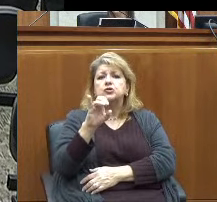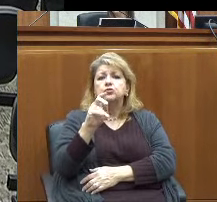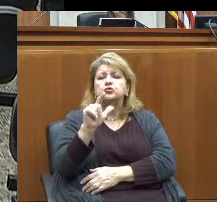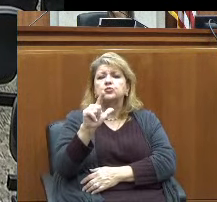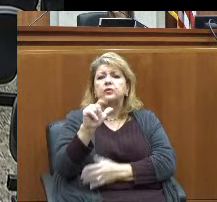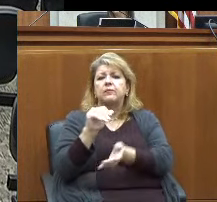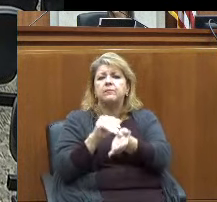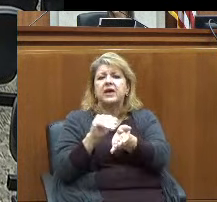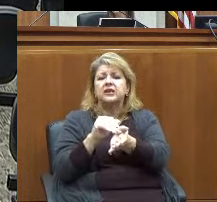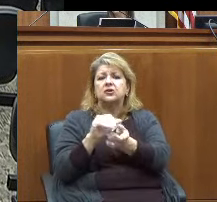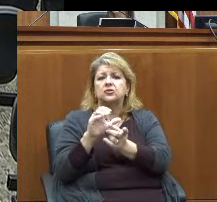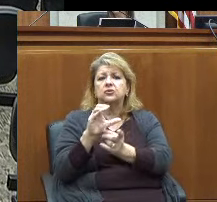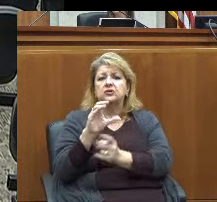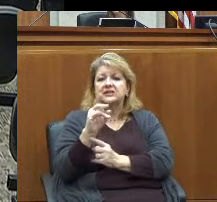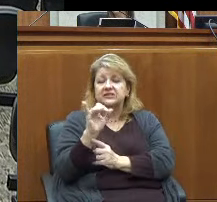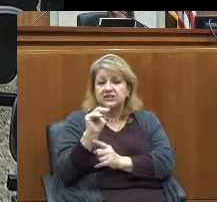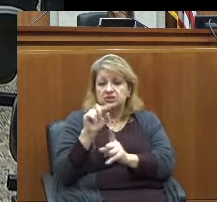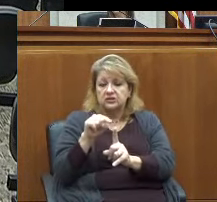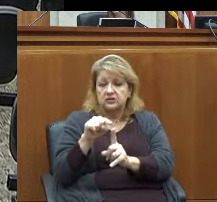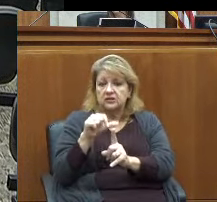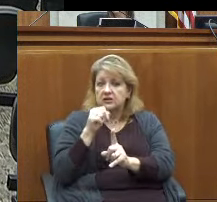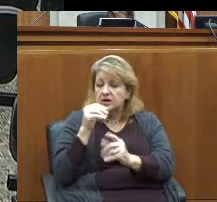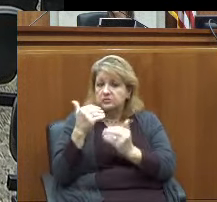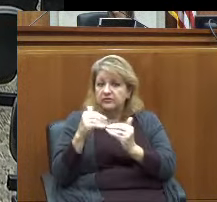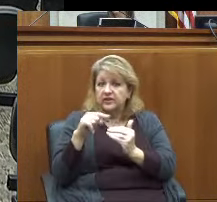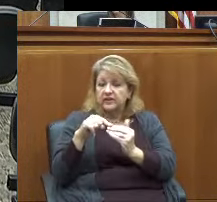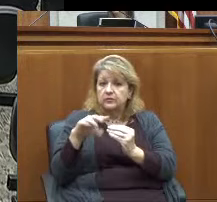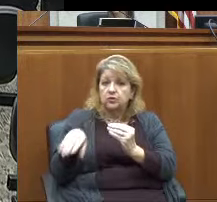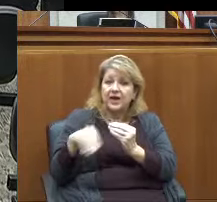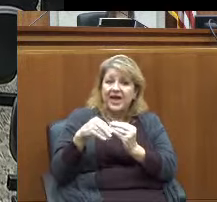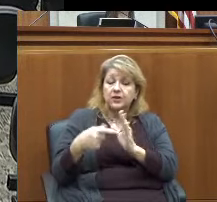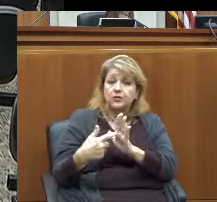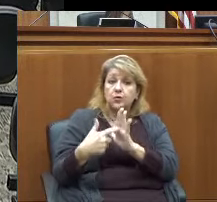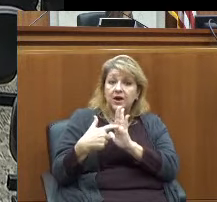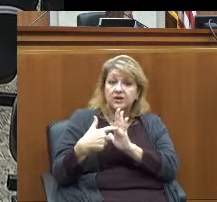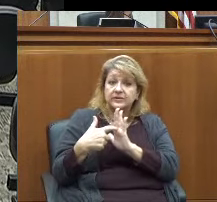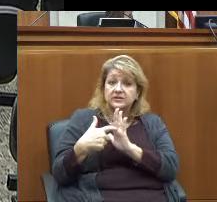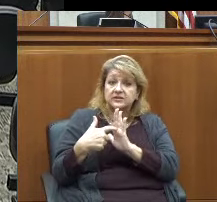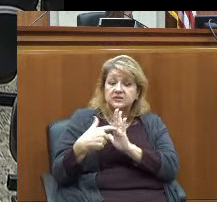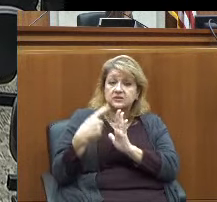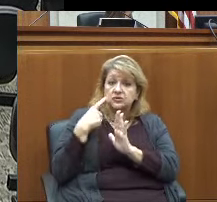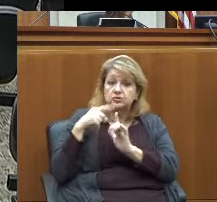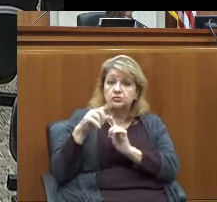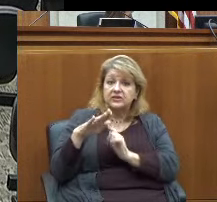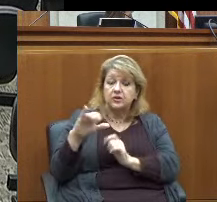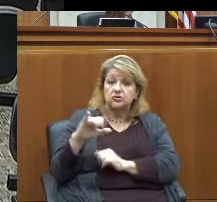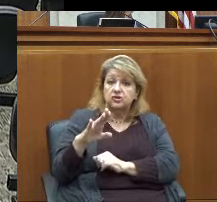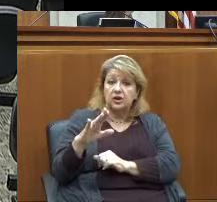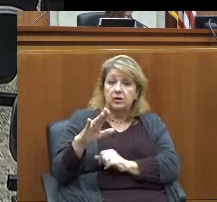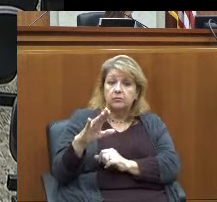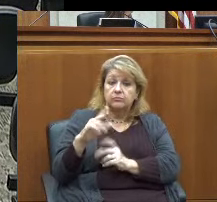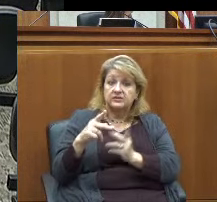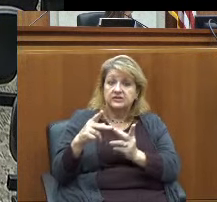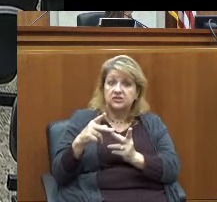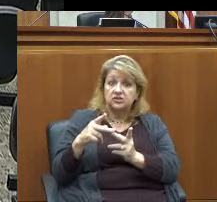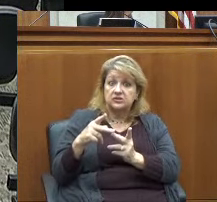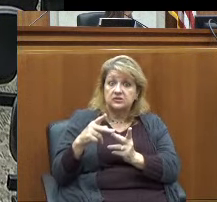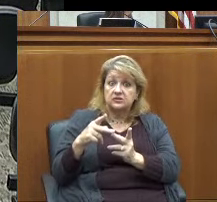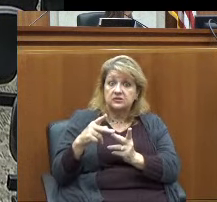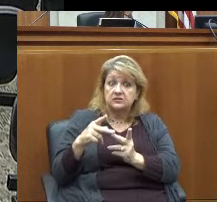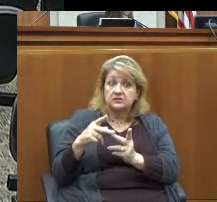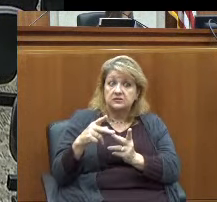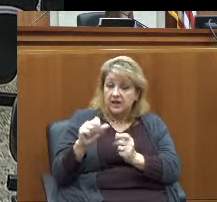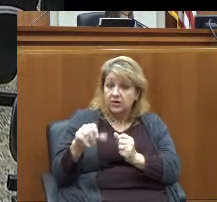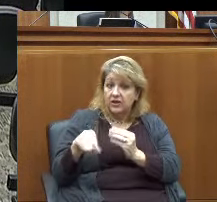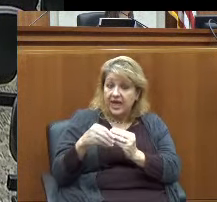the students. It would not prohibit them from adding requirements to the job position that they fill, would it? That's right.